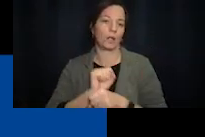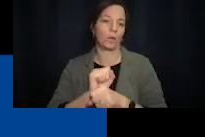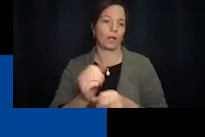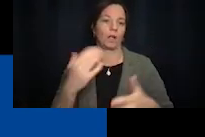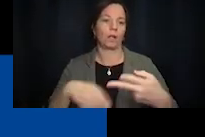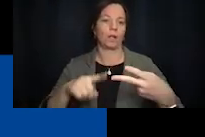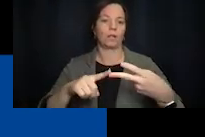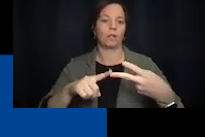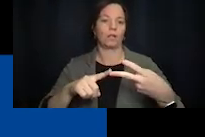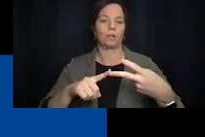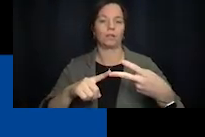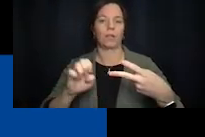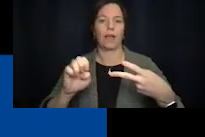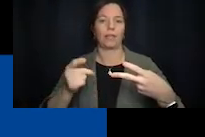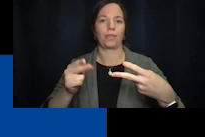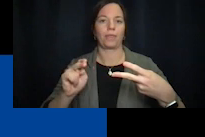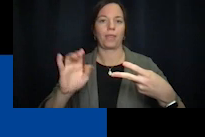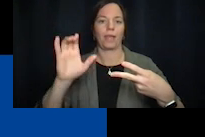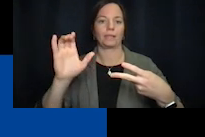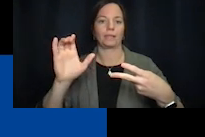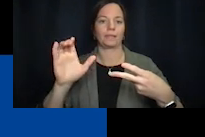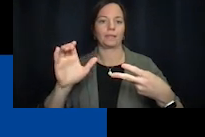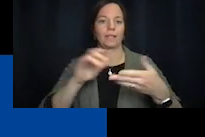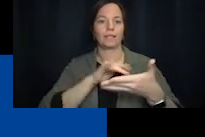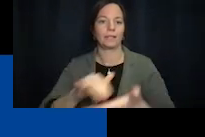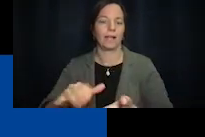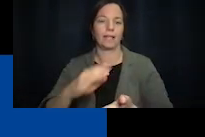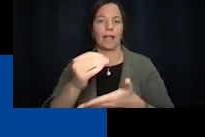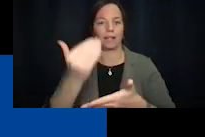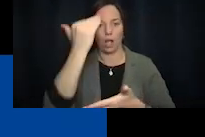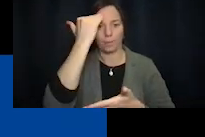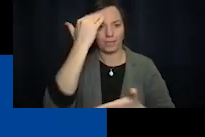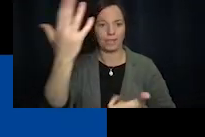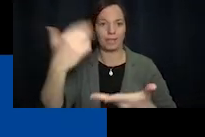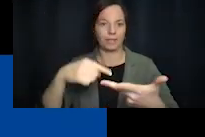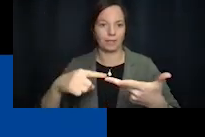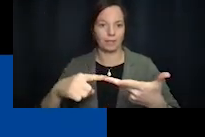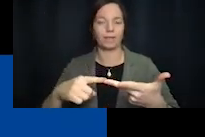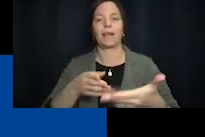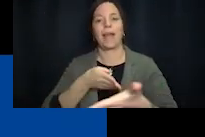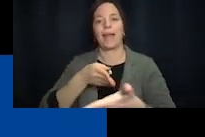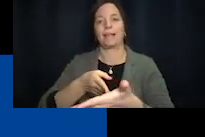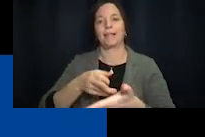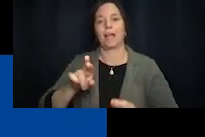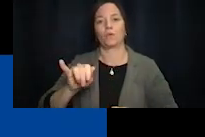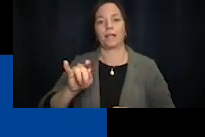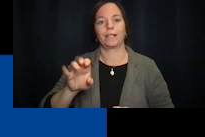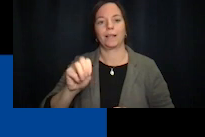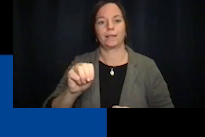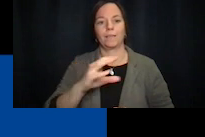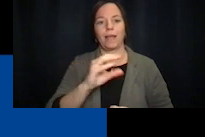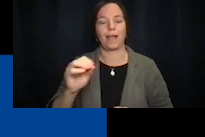the competencies, inclusion, diversity, equity, anti-racism, and access and